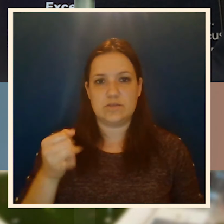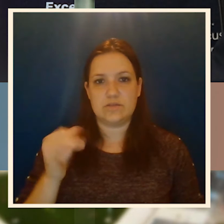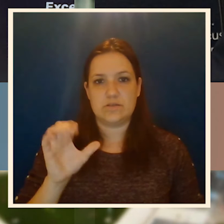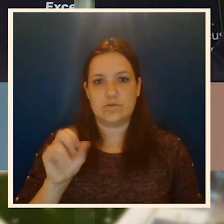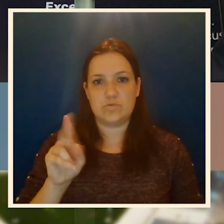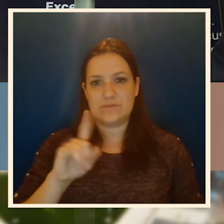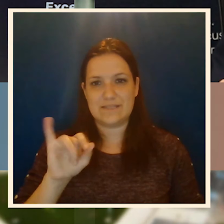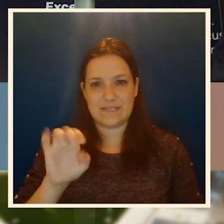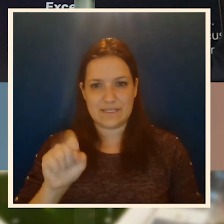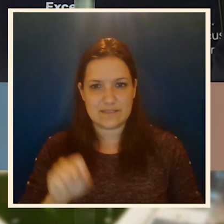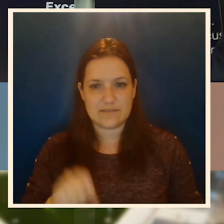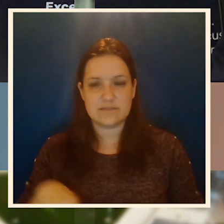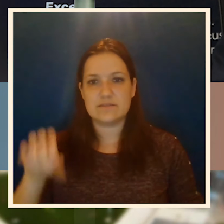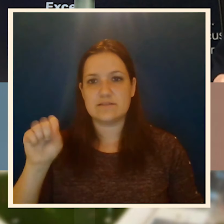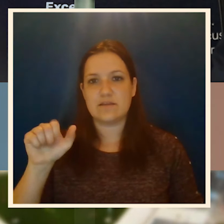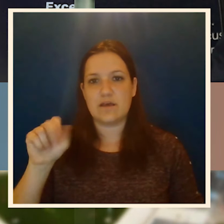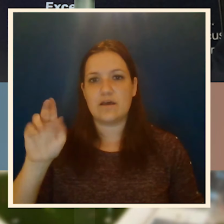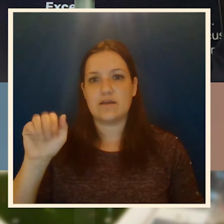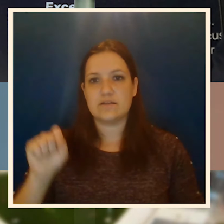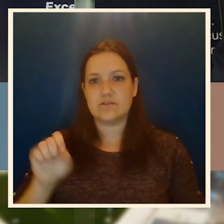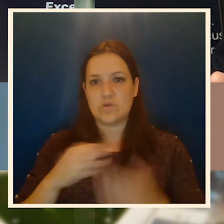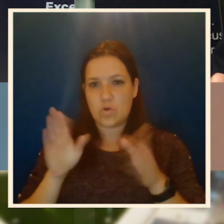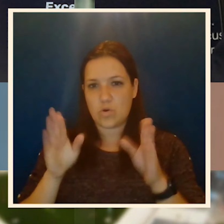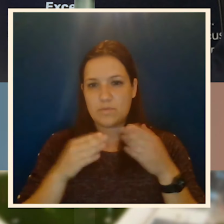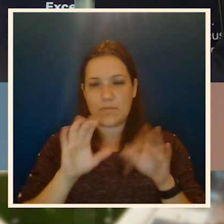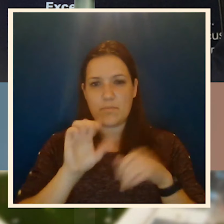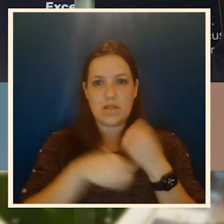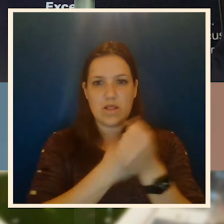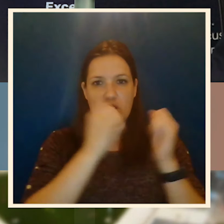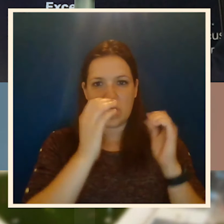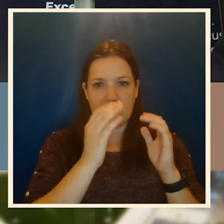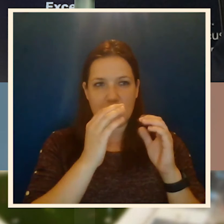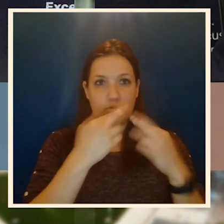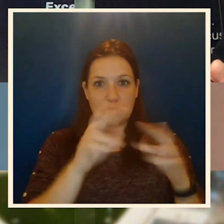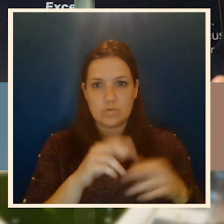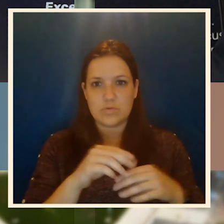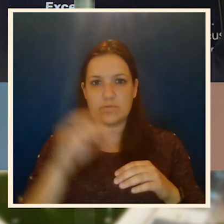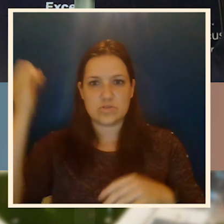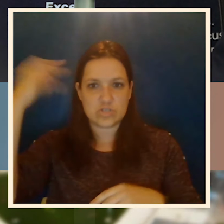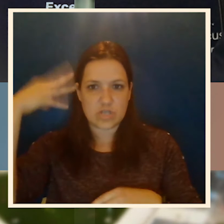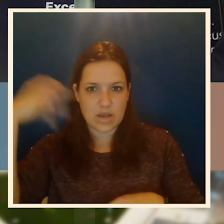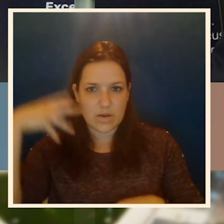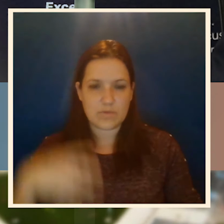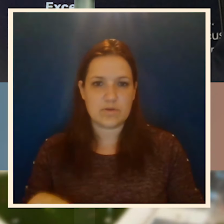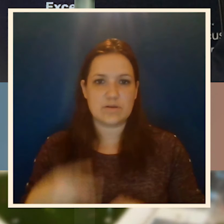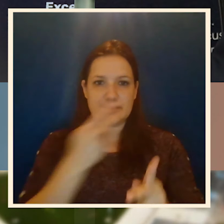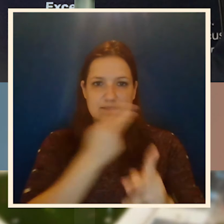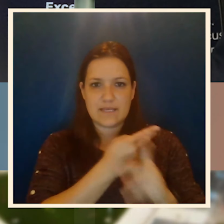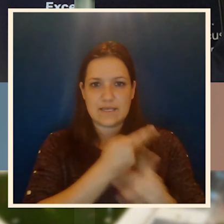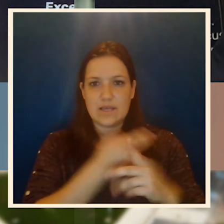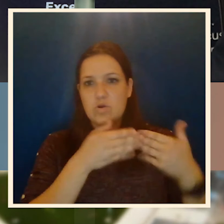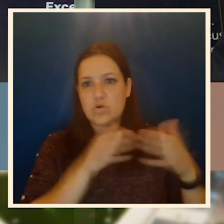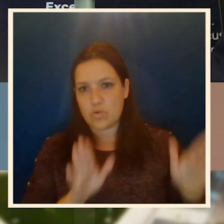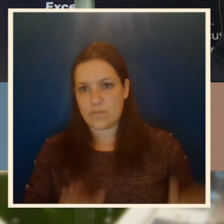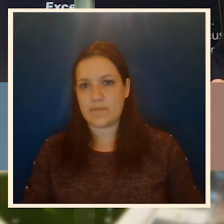the saunas are open, the locker rooms, the showers, daycare is back